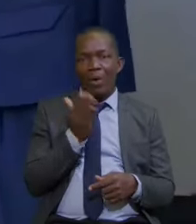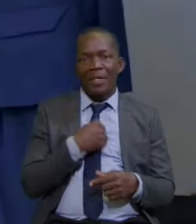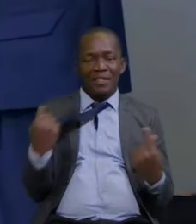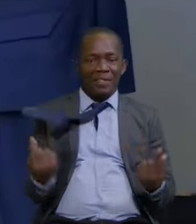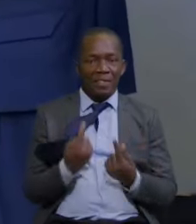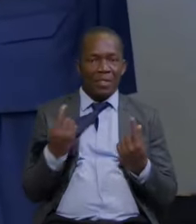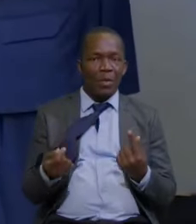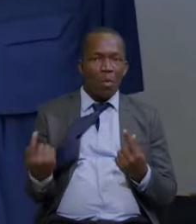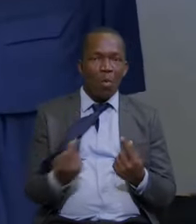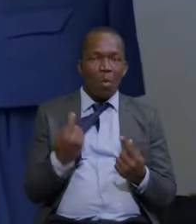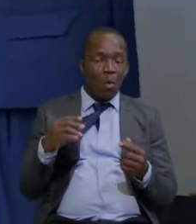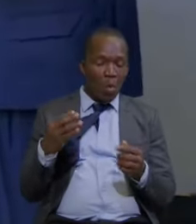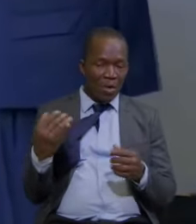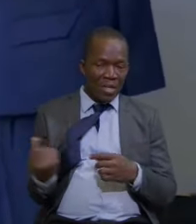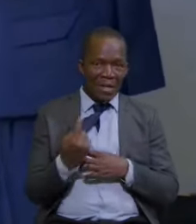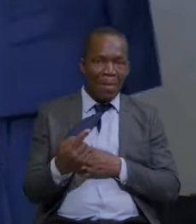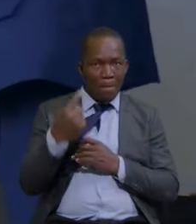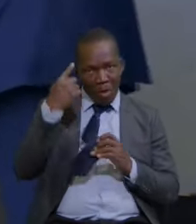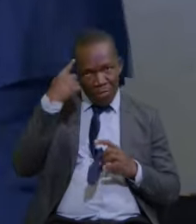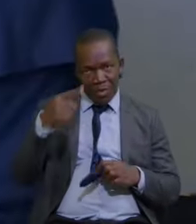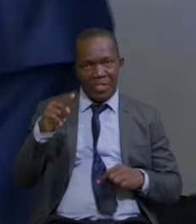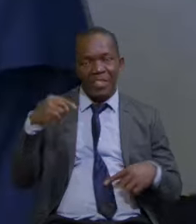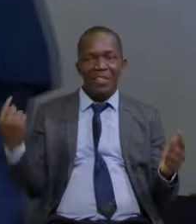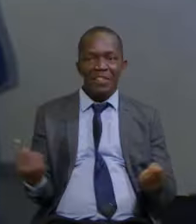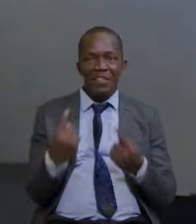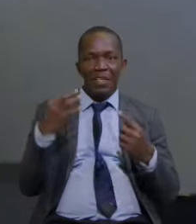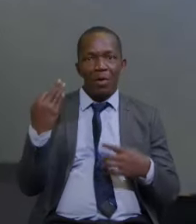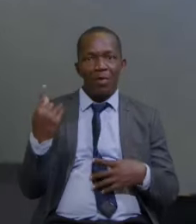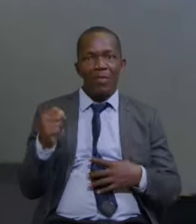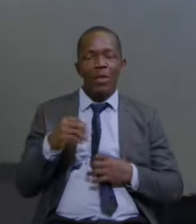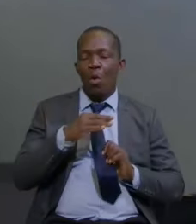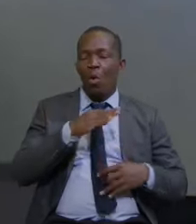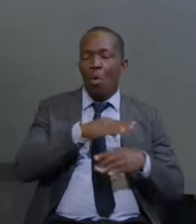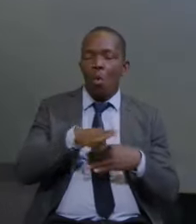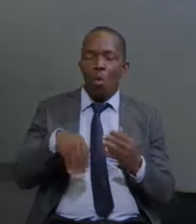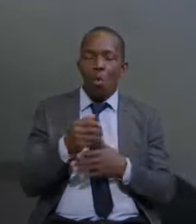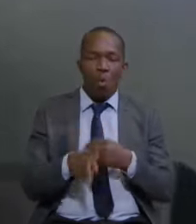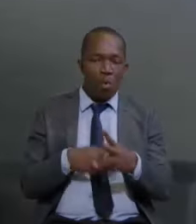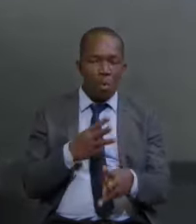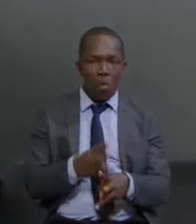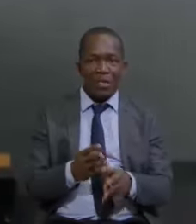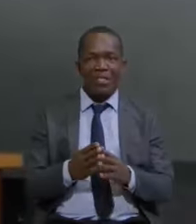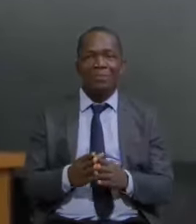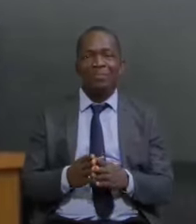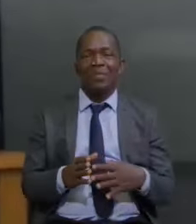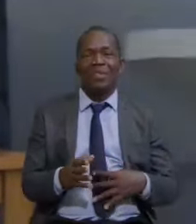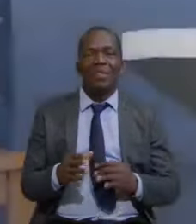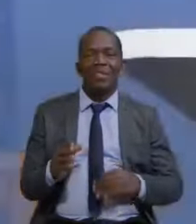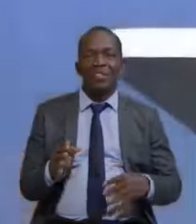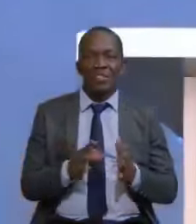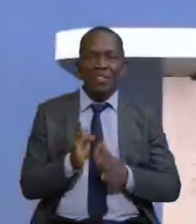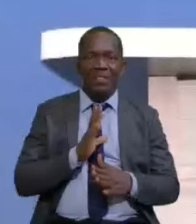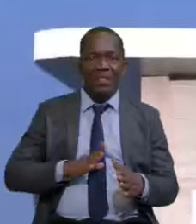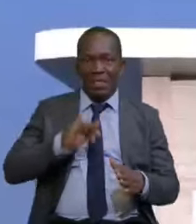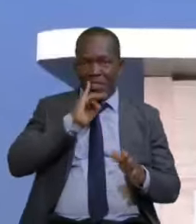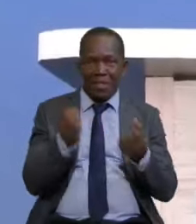the sins of the whole world. Is the Savior for the whole world, is the advocate for the whole